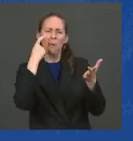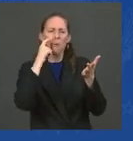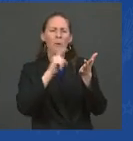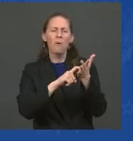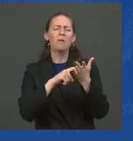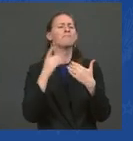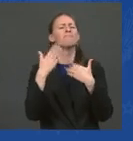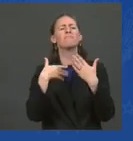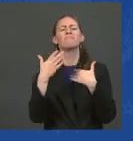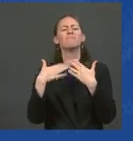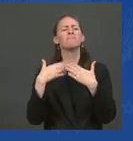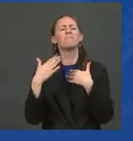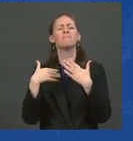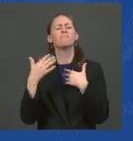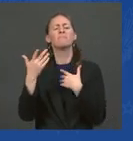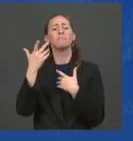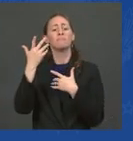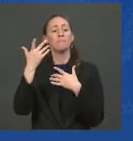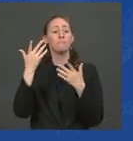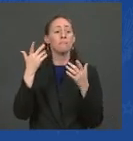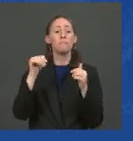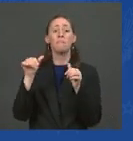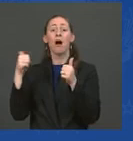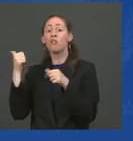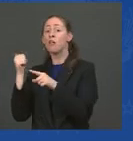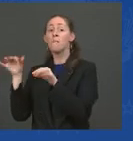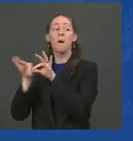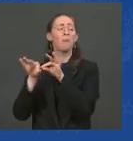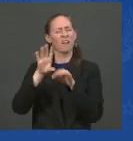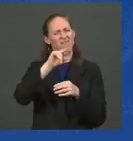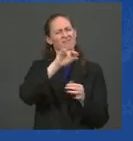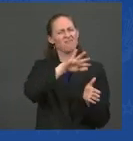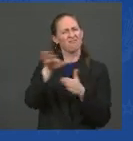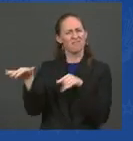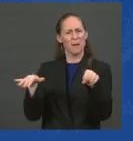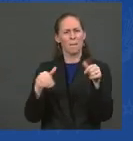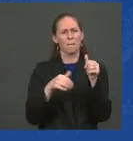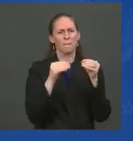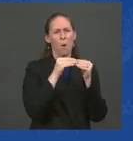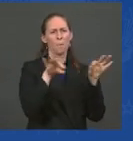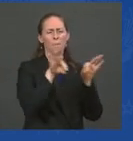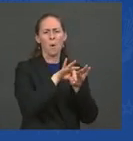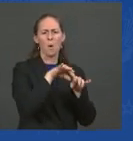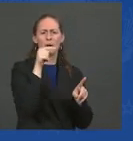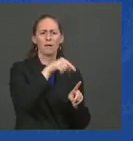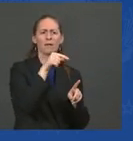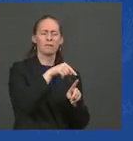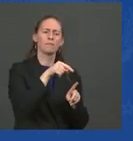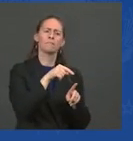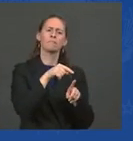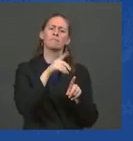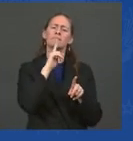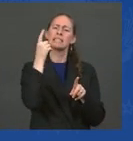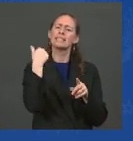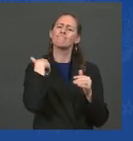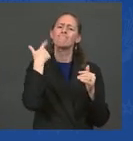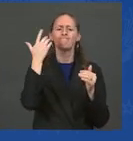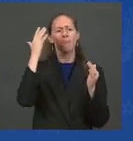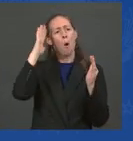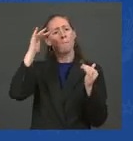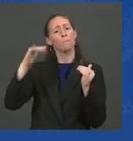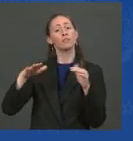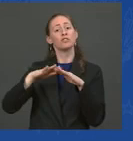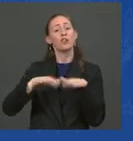ever really be as important. Someday the children, I hope, will point to it and be proud and inspired by